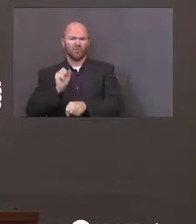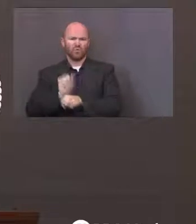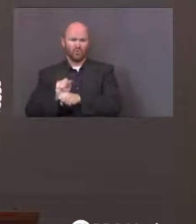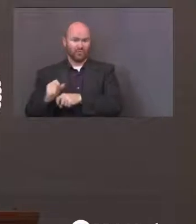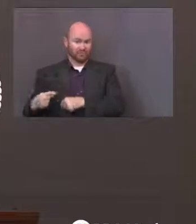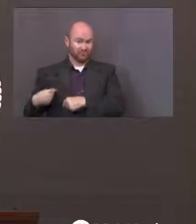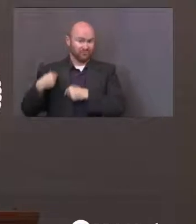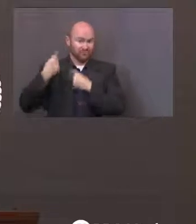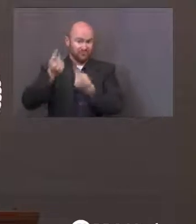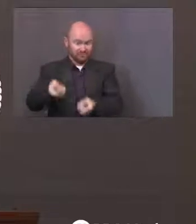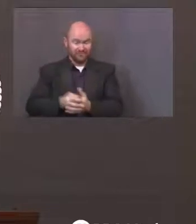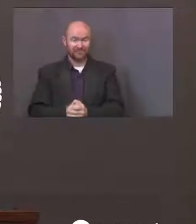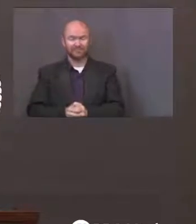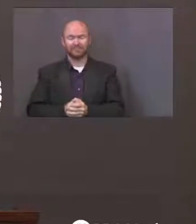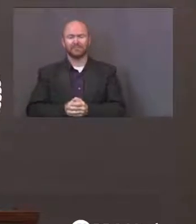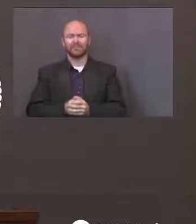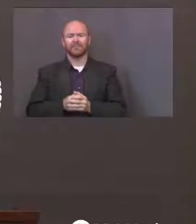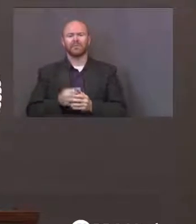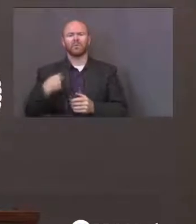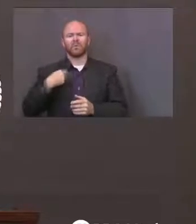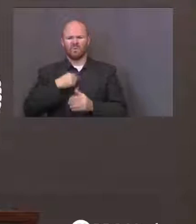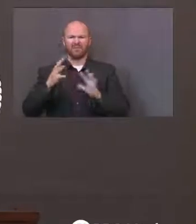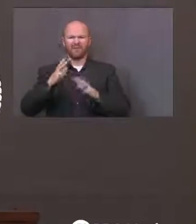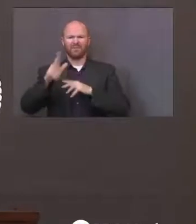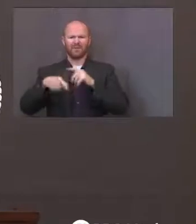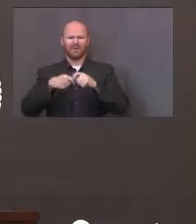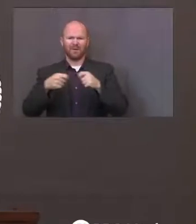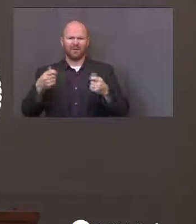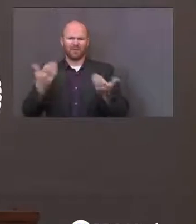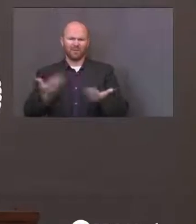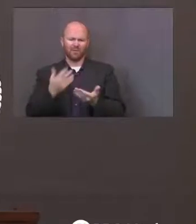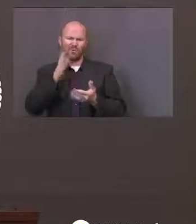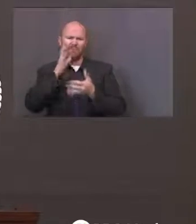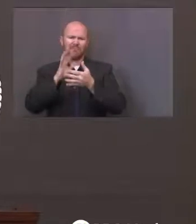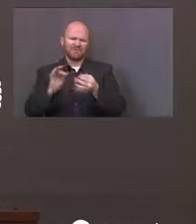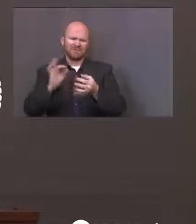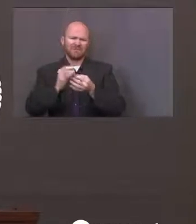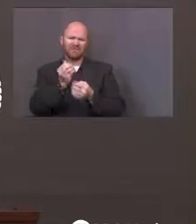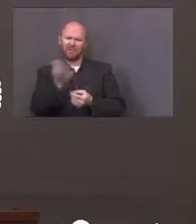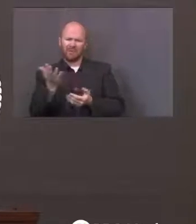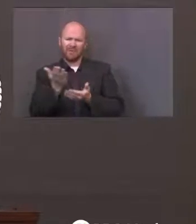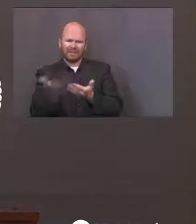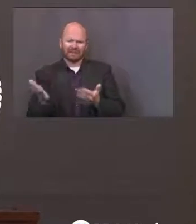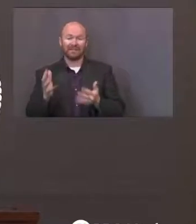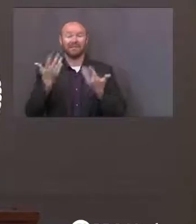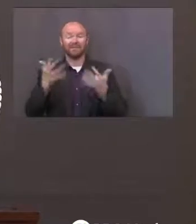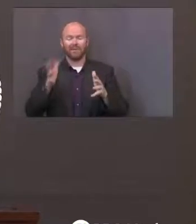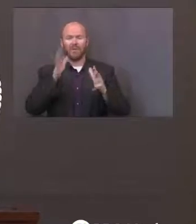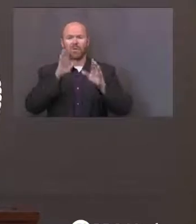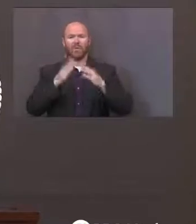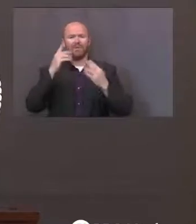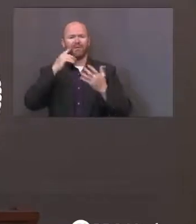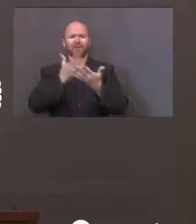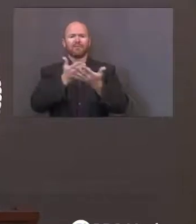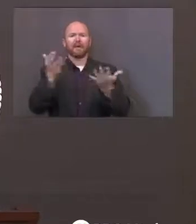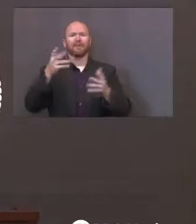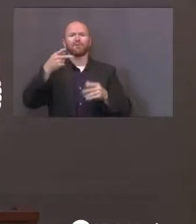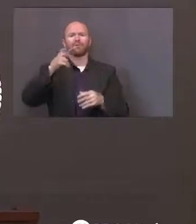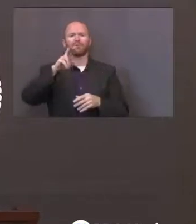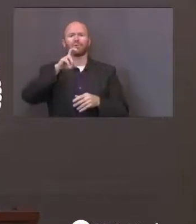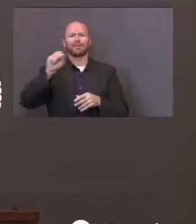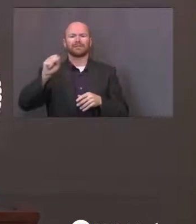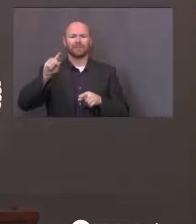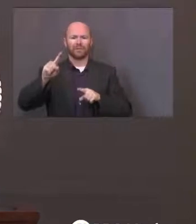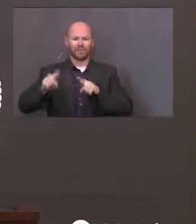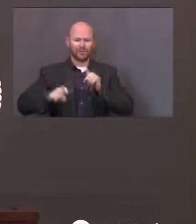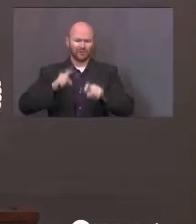do. As we kind of wrap up here, let me mention a couple of things, and then we'll open up for questions. We've had a